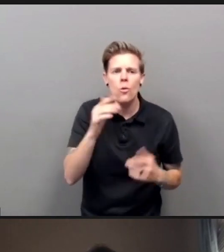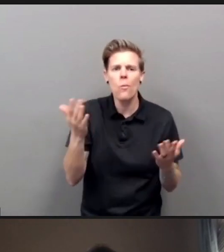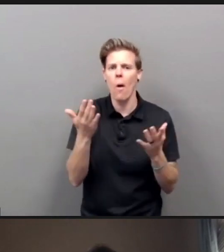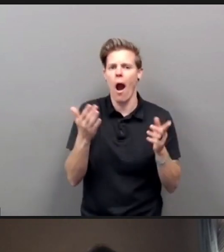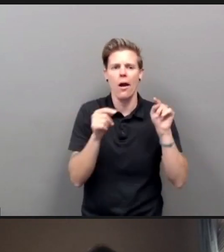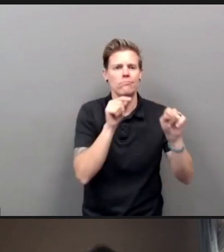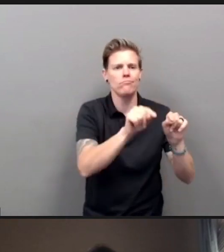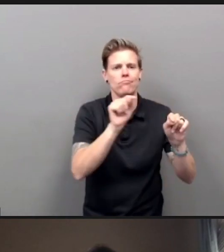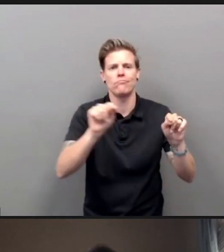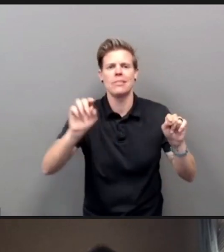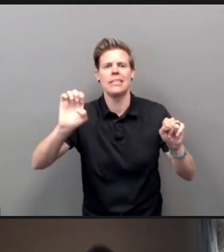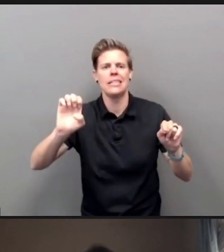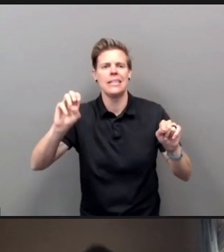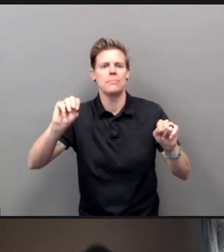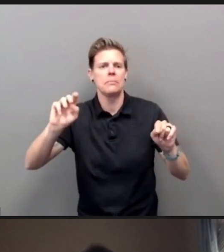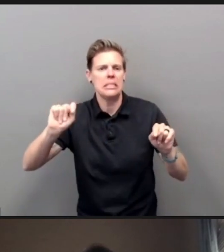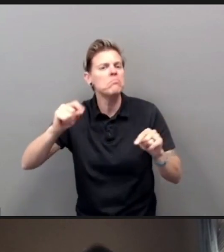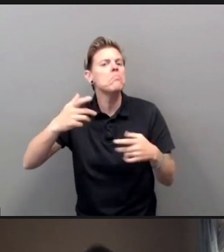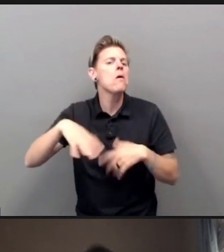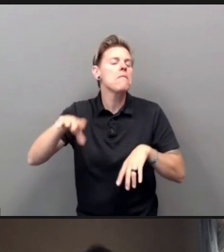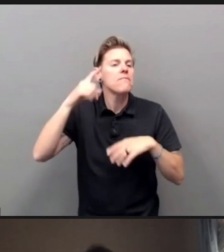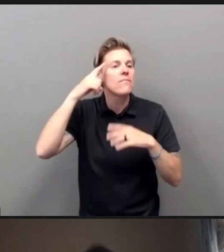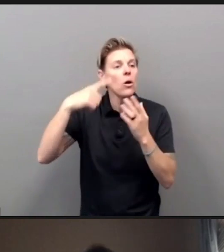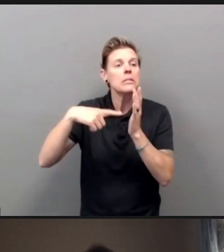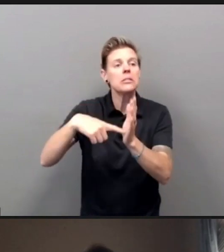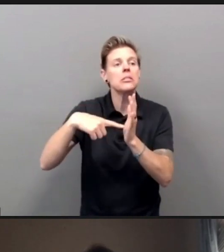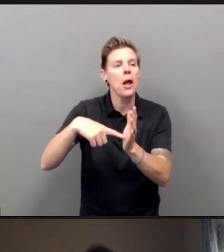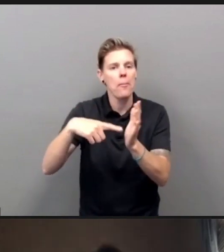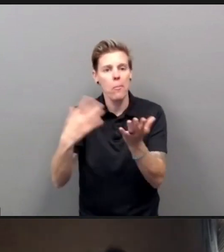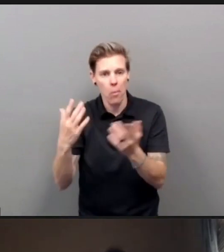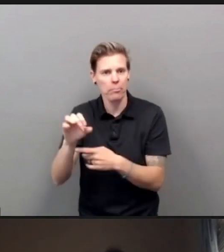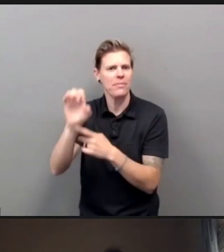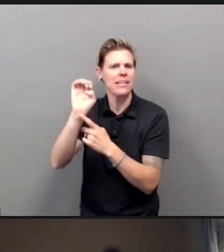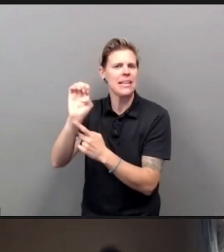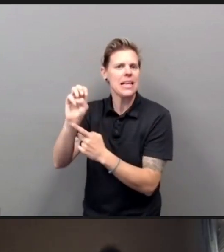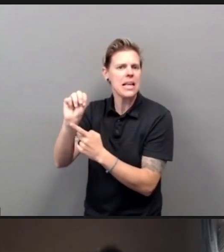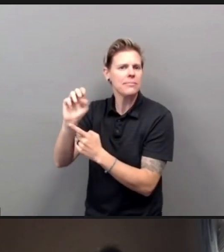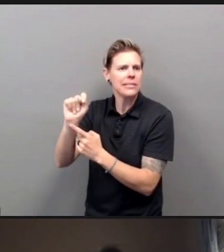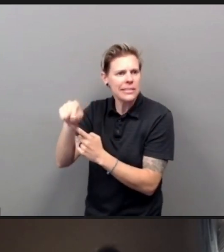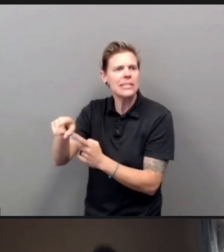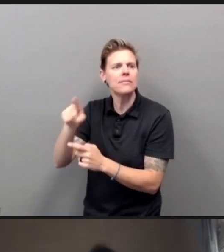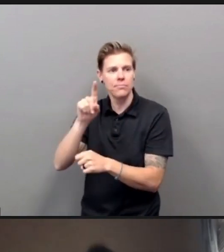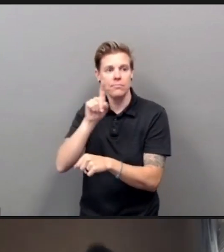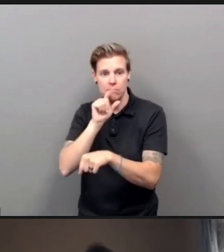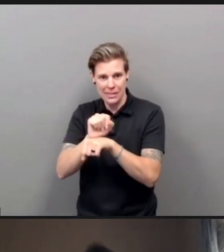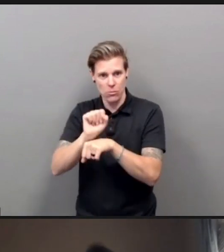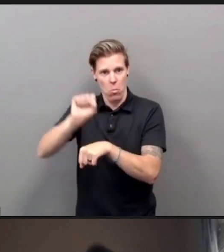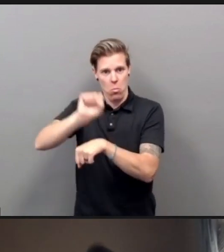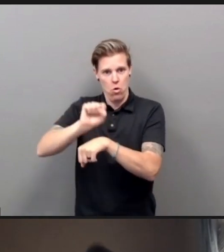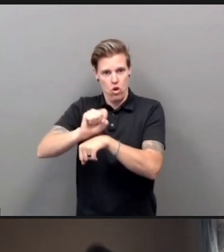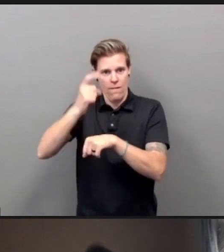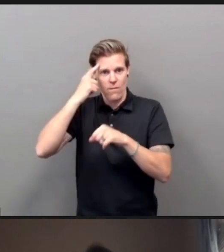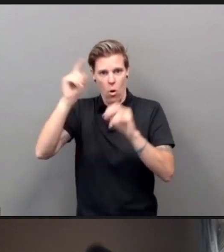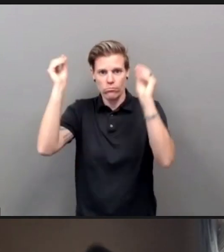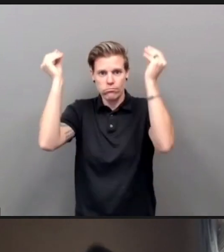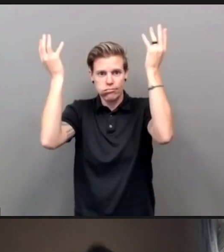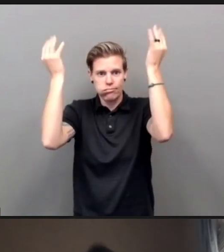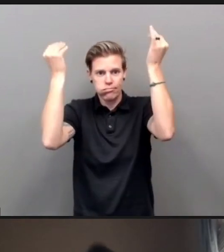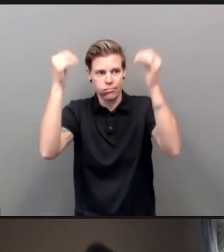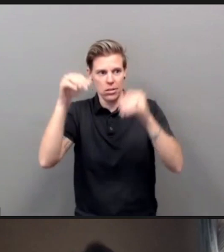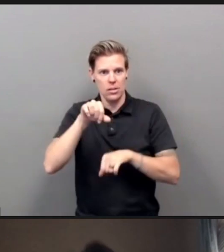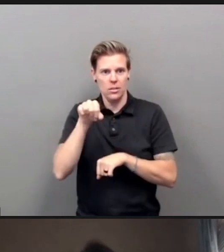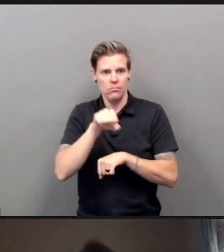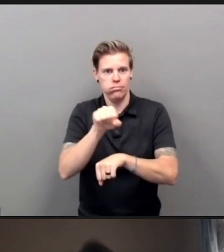the EMTs, everybody who works for Albuquerque Ambulance, even in the back office, and people who answer the phone are